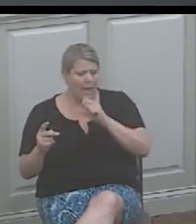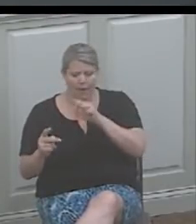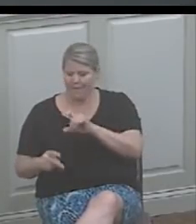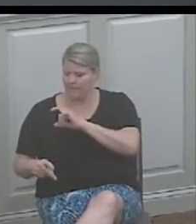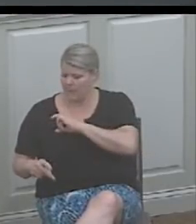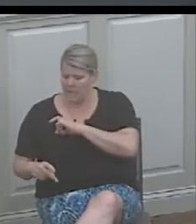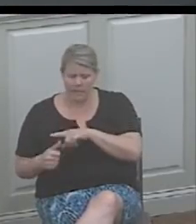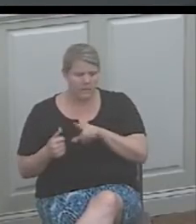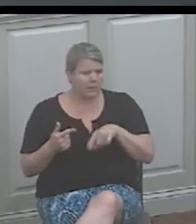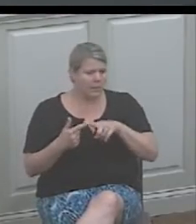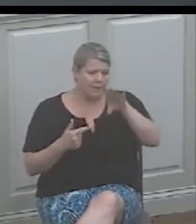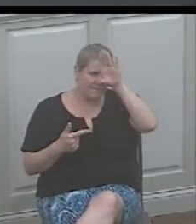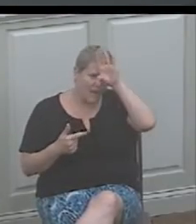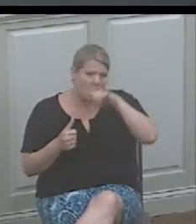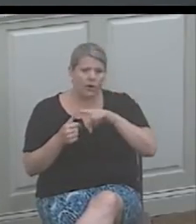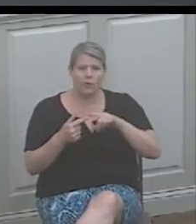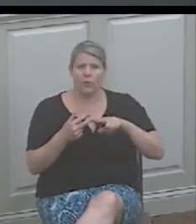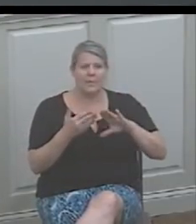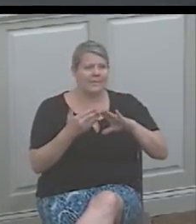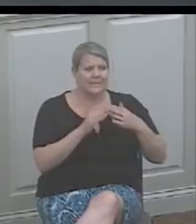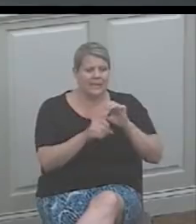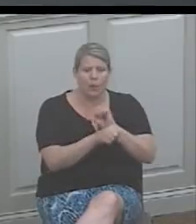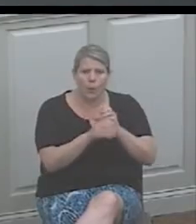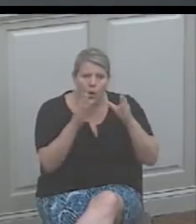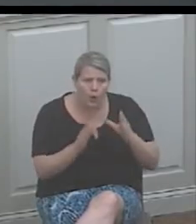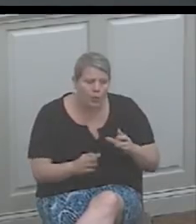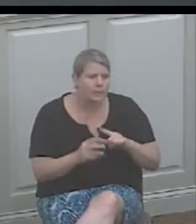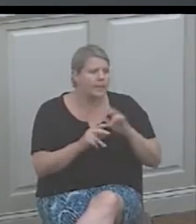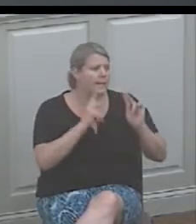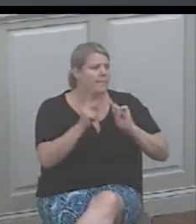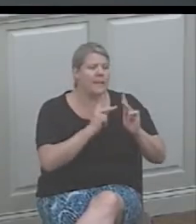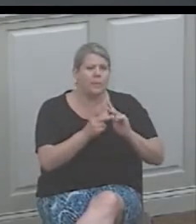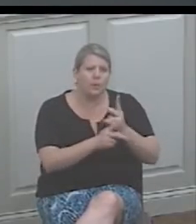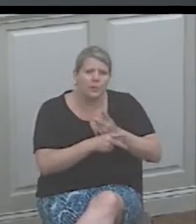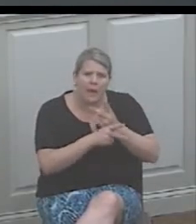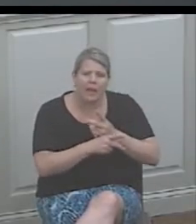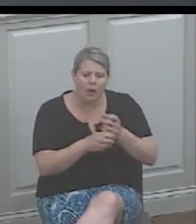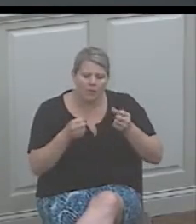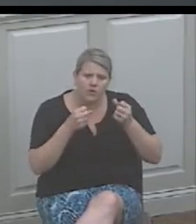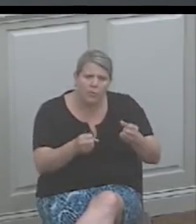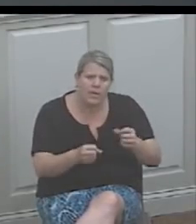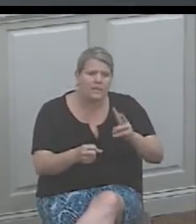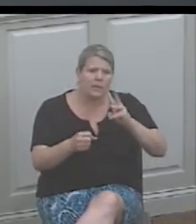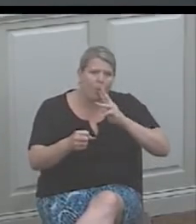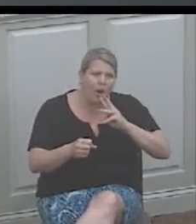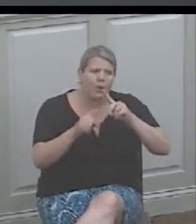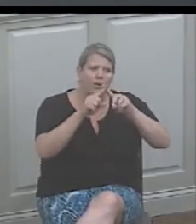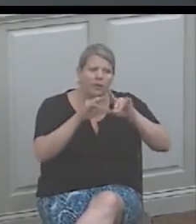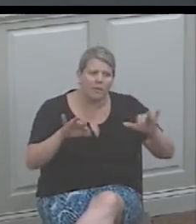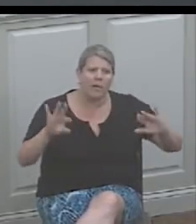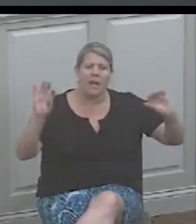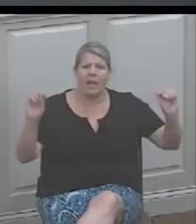fire department, if it's the city workers, the guys who take care of the streets, the water, everything.